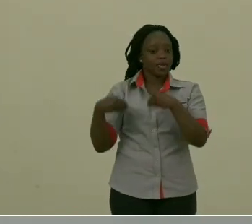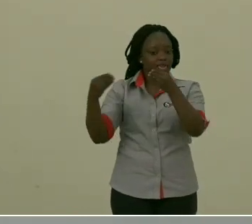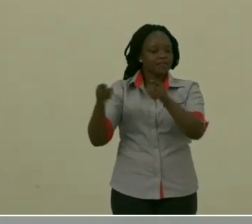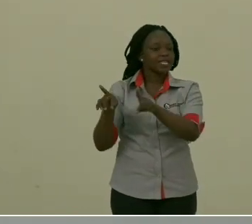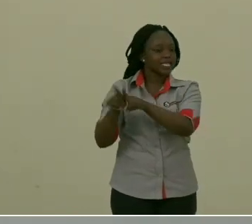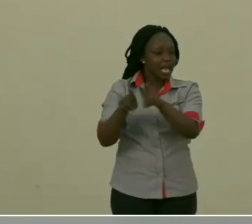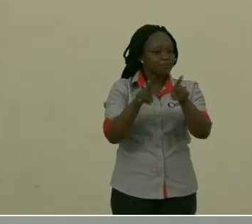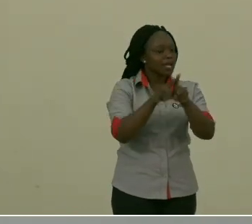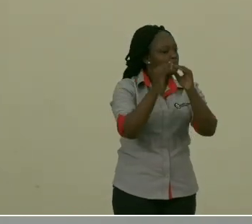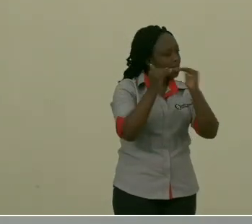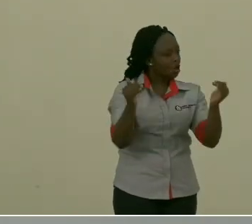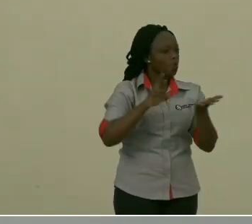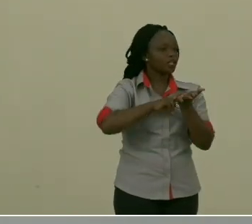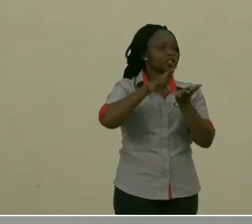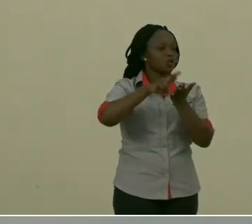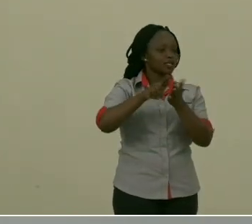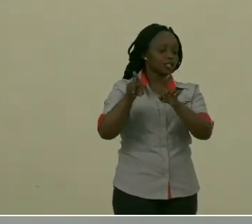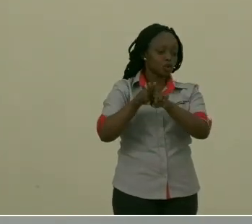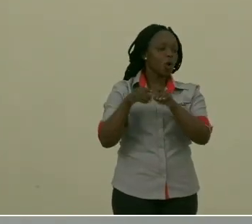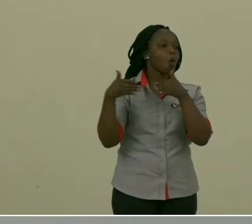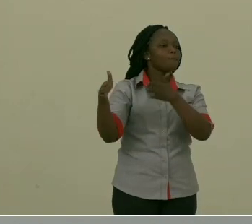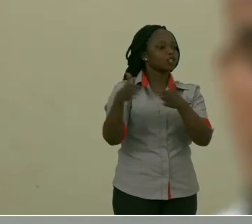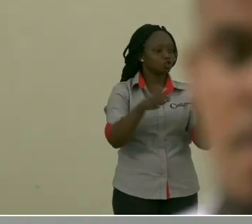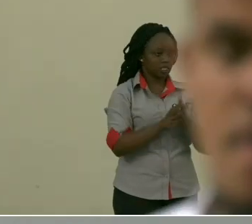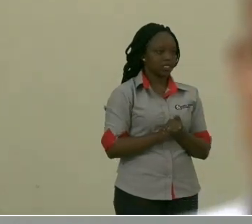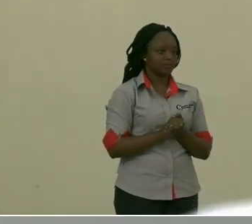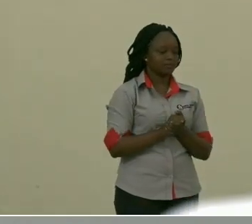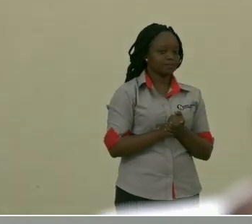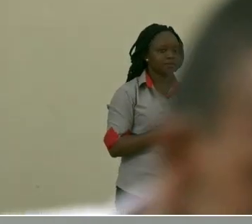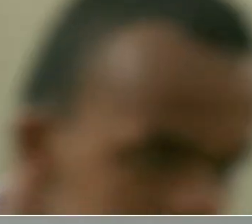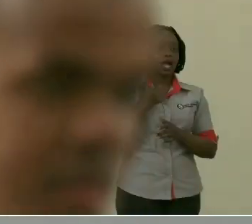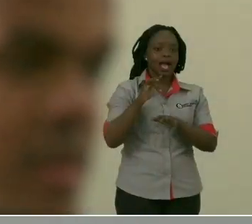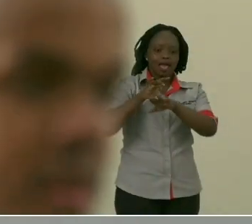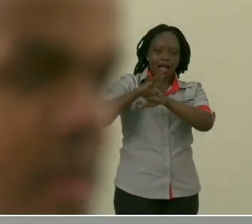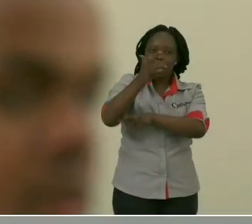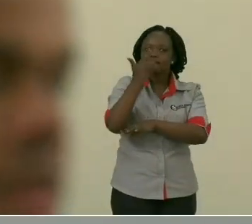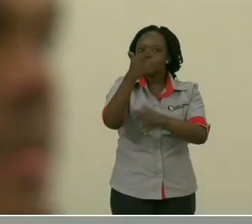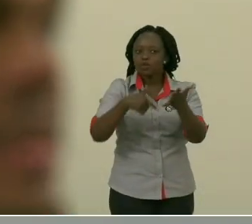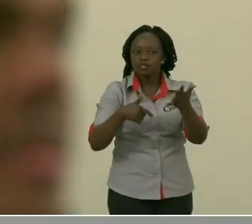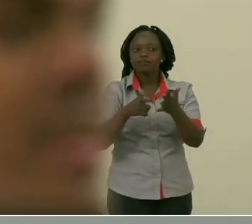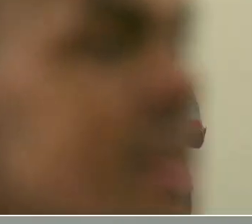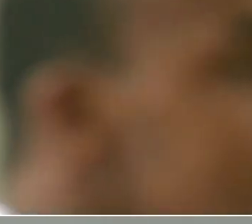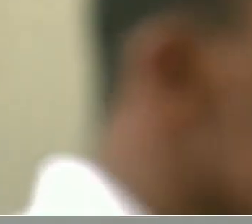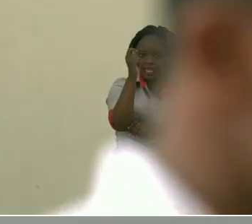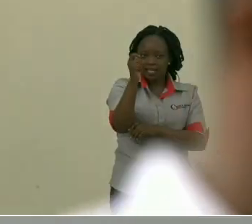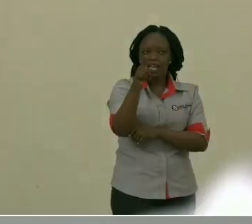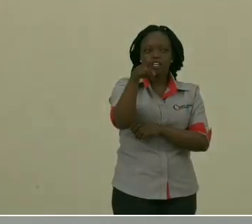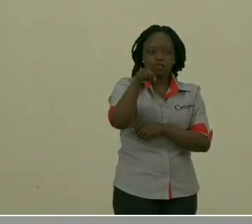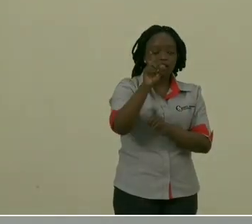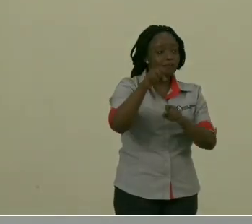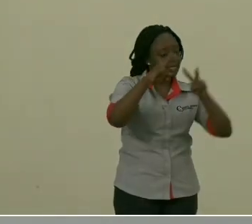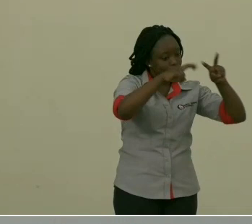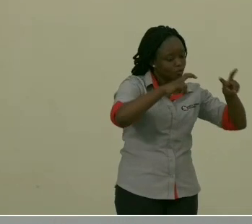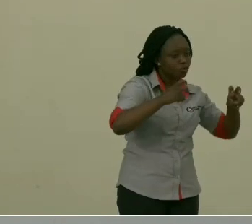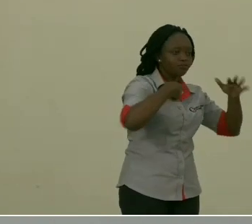same resources or opportunities. So I'd said earlier in terms of tenders, we need to seek for these